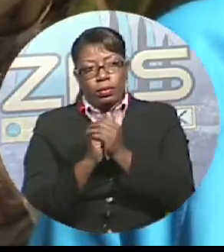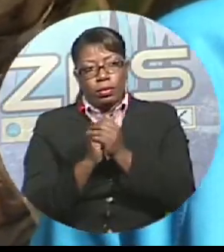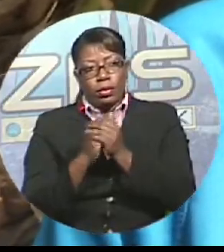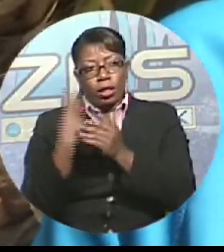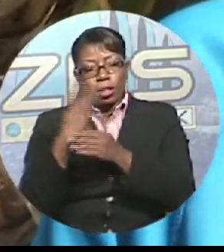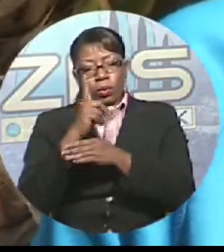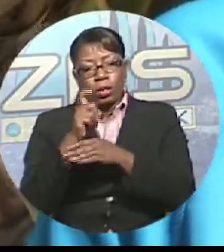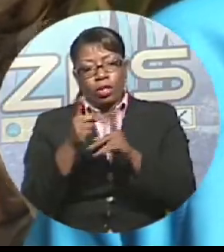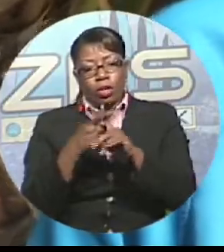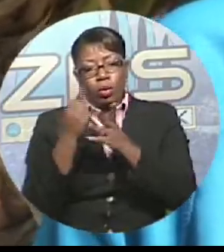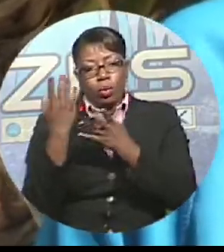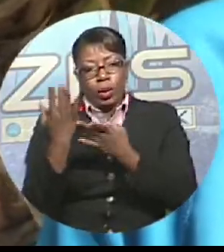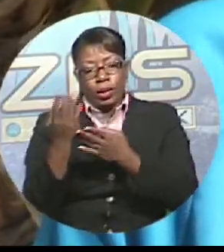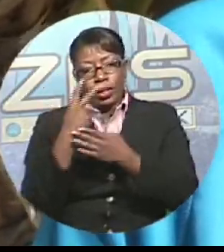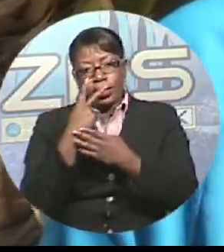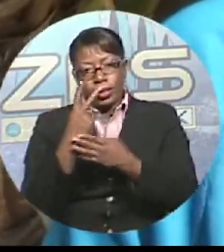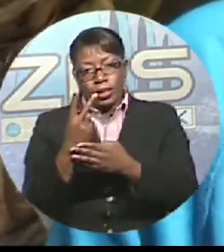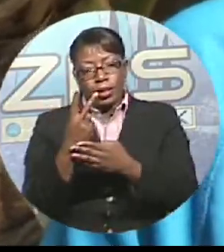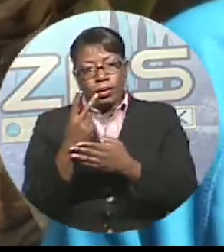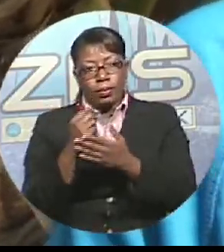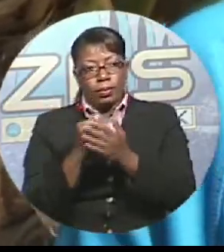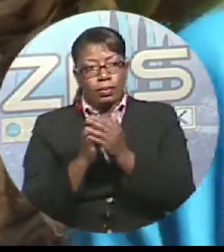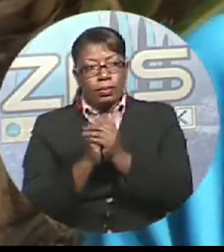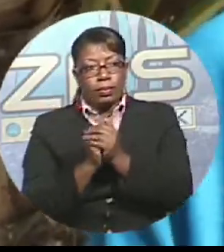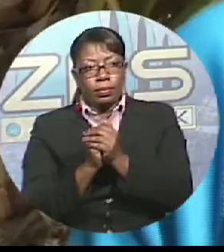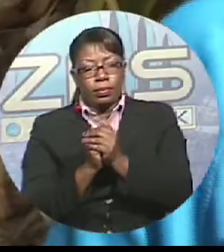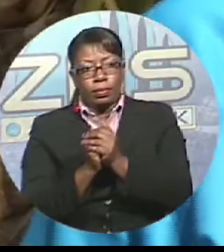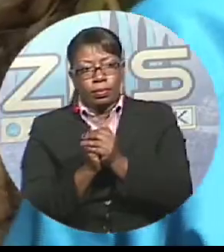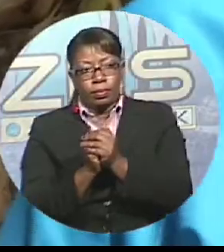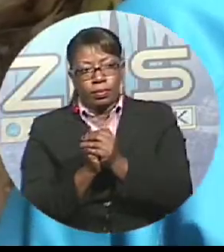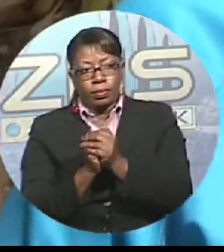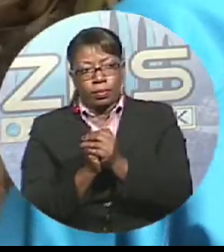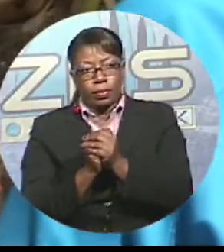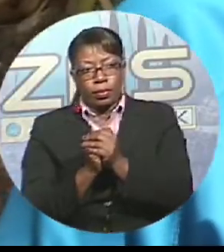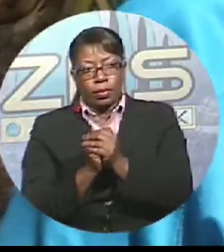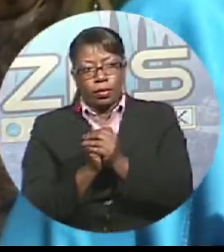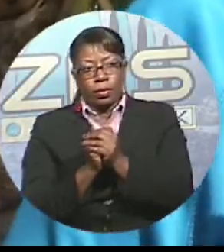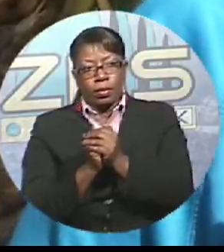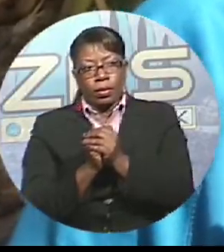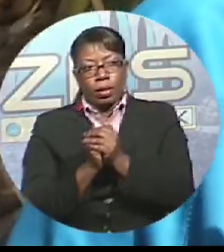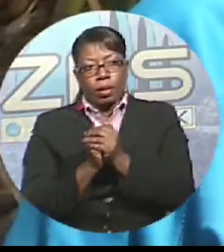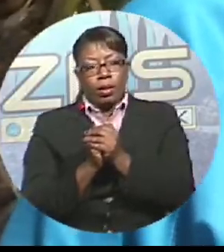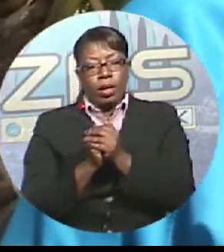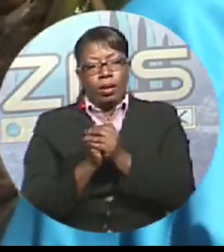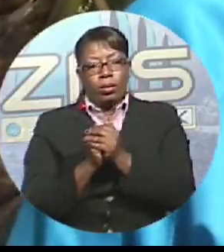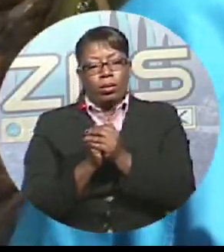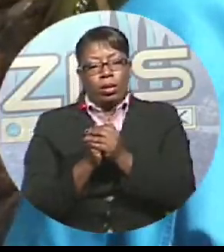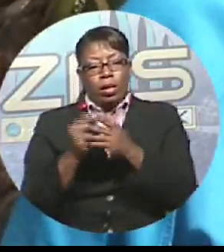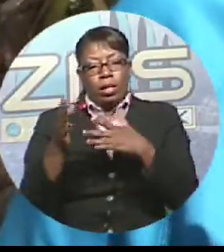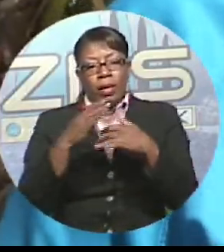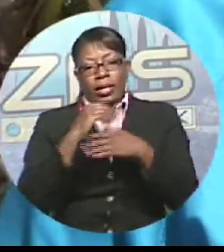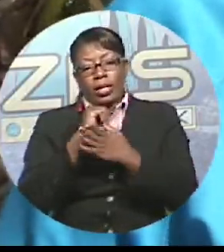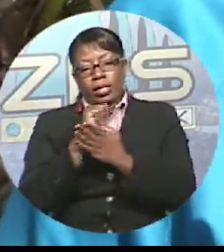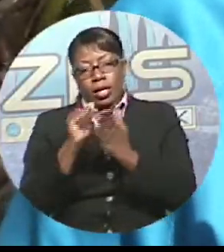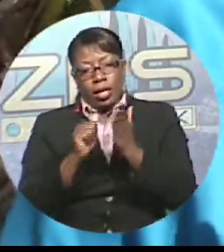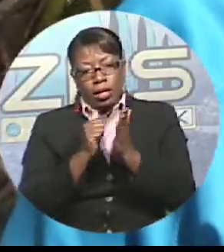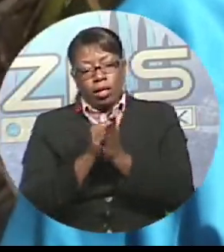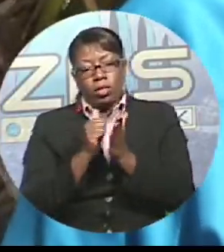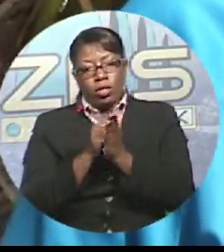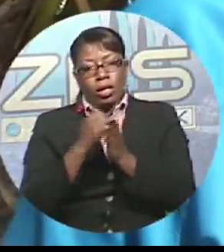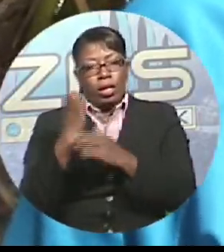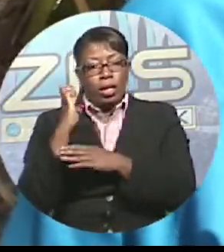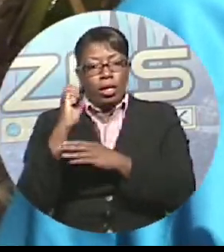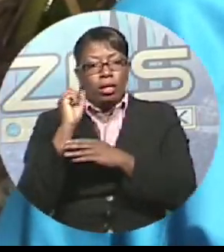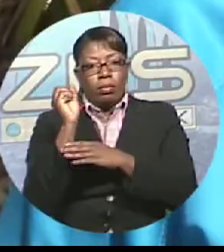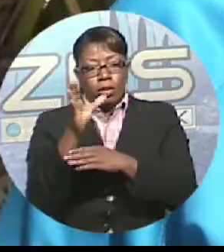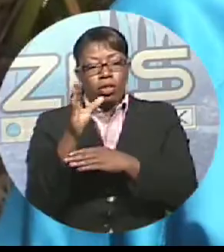do because Edney Bethel of any national team not leaving the Bahamas, despite his age, he's still the best pitcher in the Bahamas, and he can play all 9 positions and play them